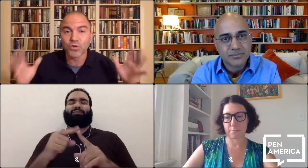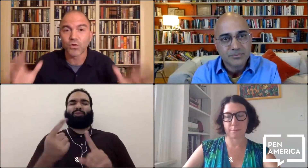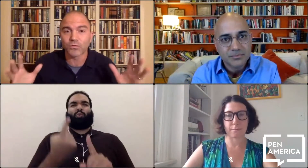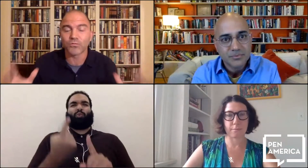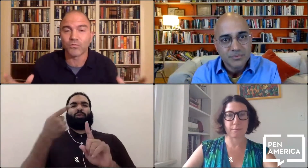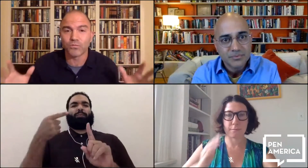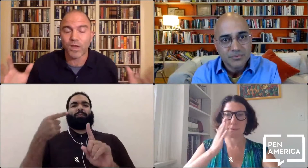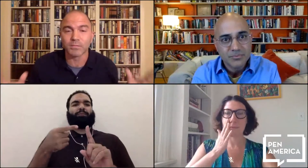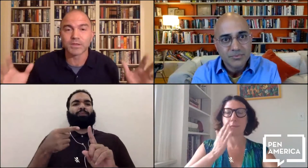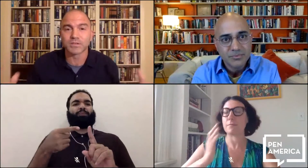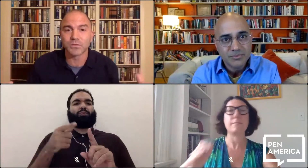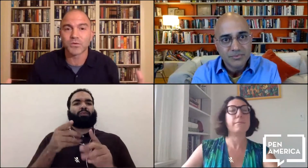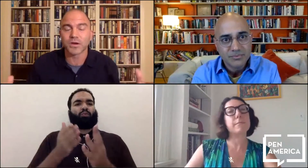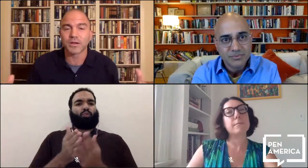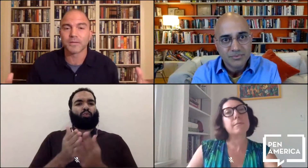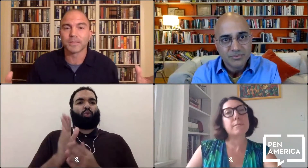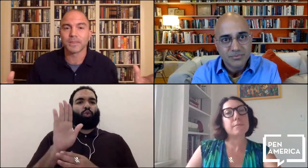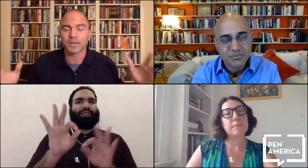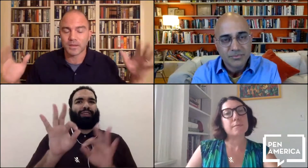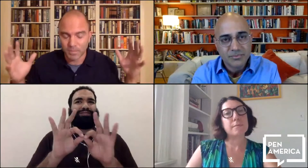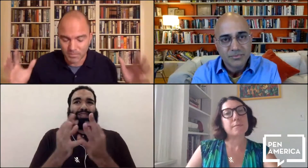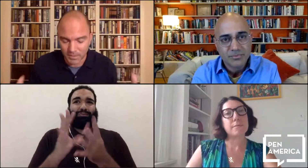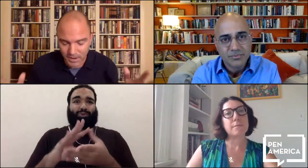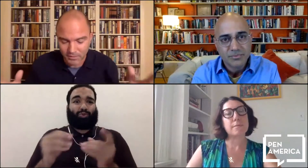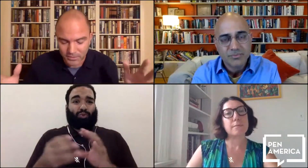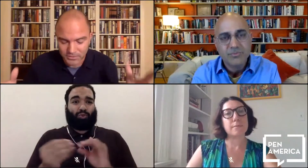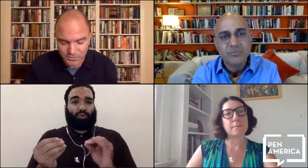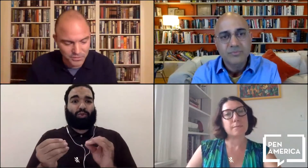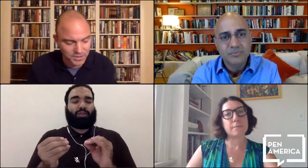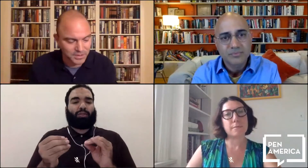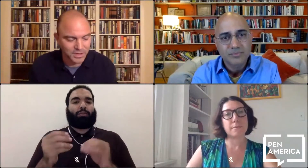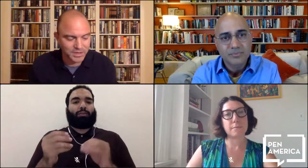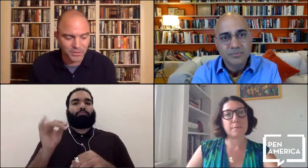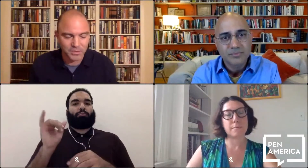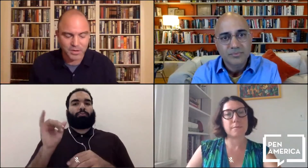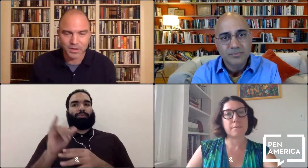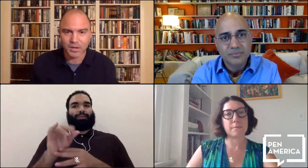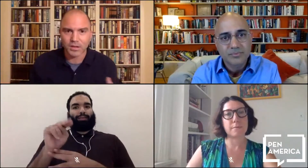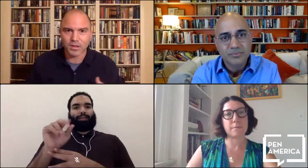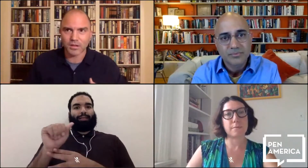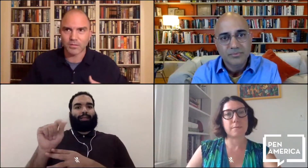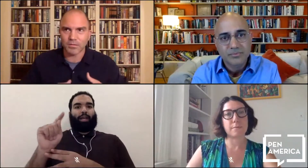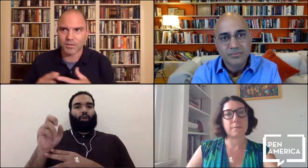through your family story, the narrator's story,